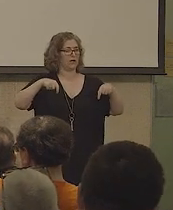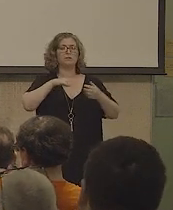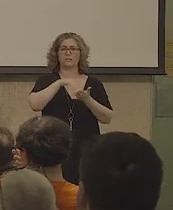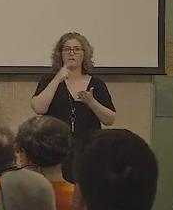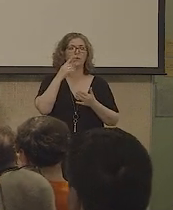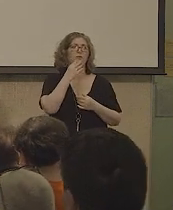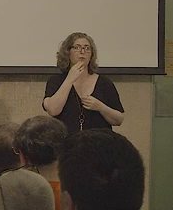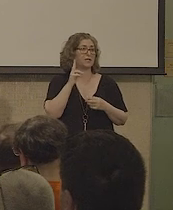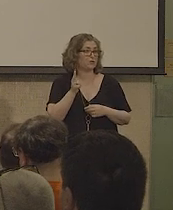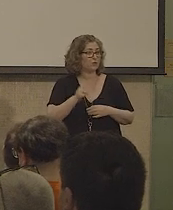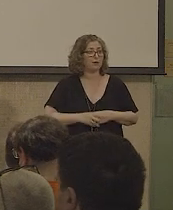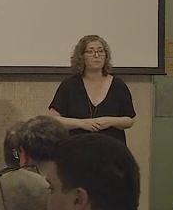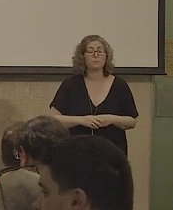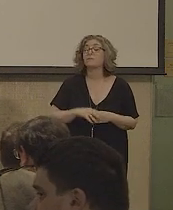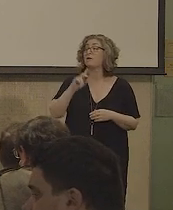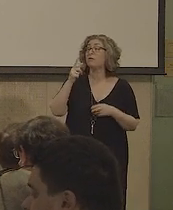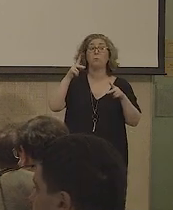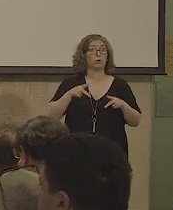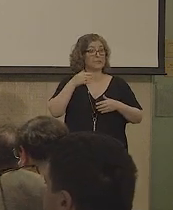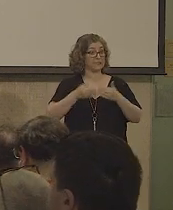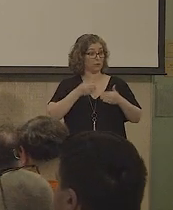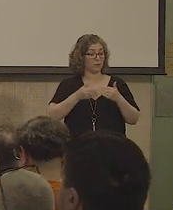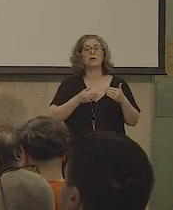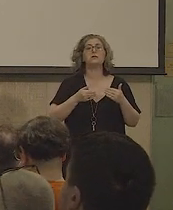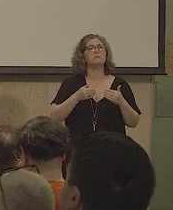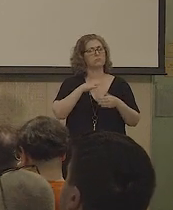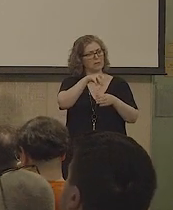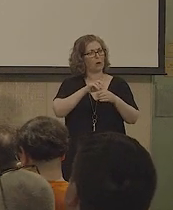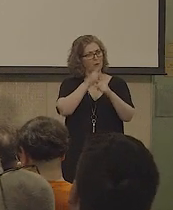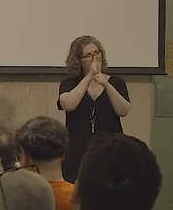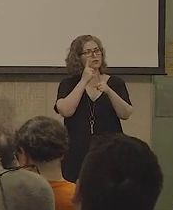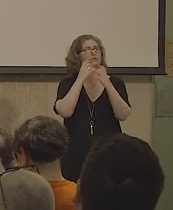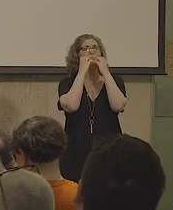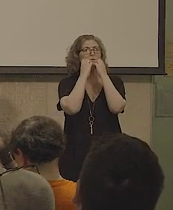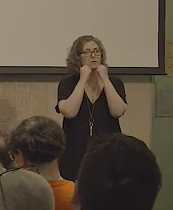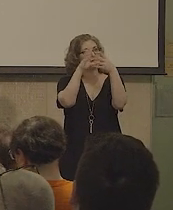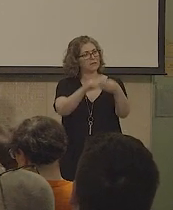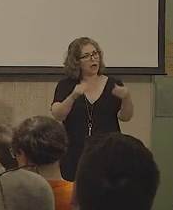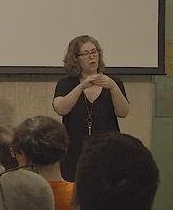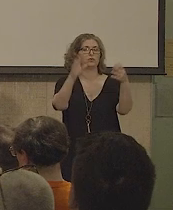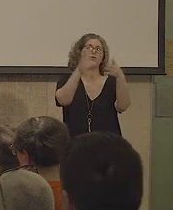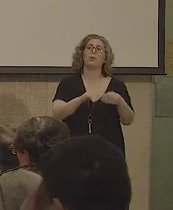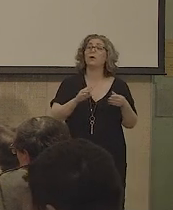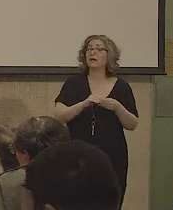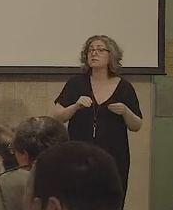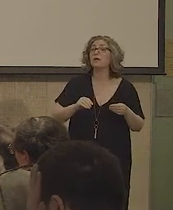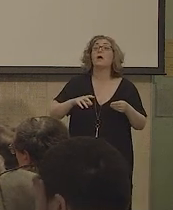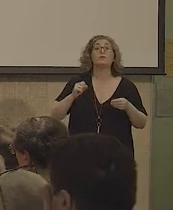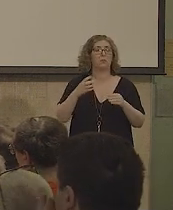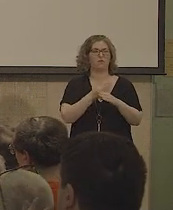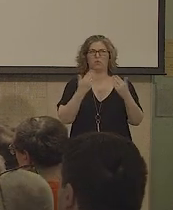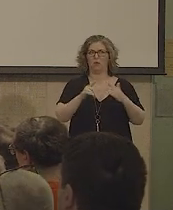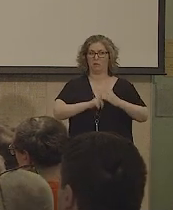Jewish History. Our First Person series is part of our mission to preserve and tell our stories. And so before we begin, I'd like to